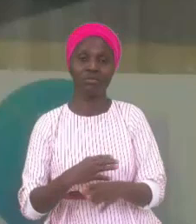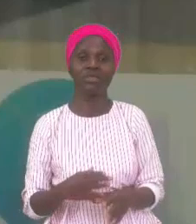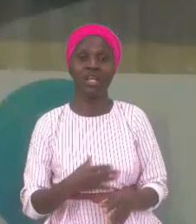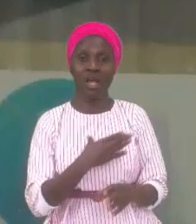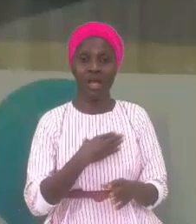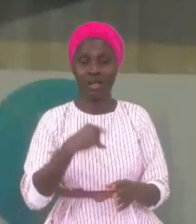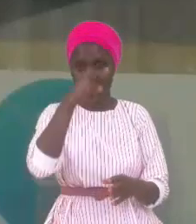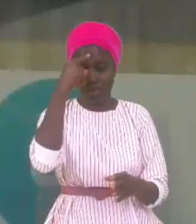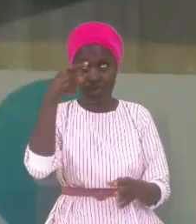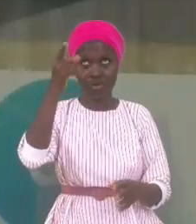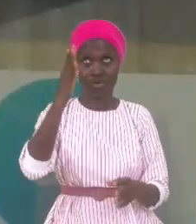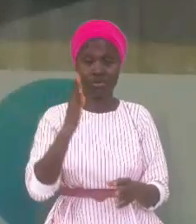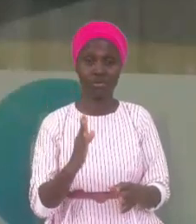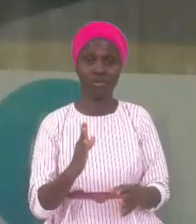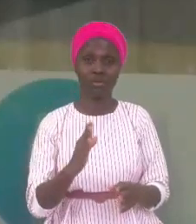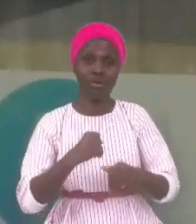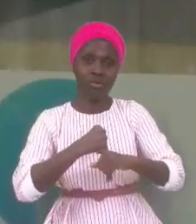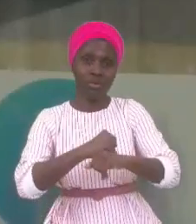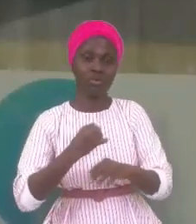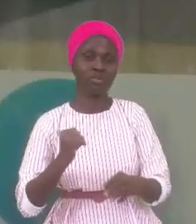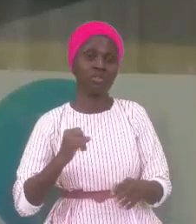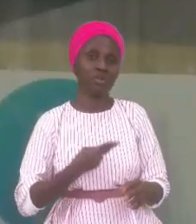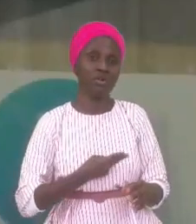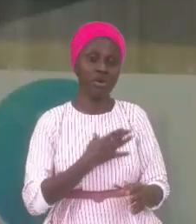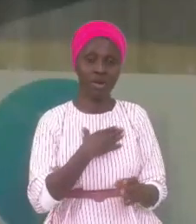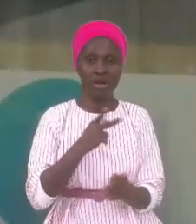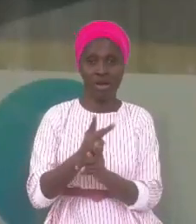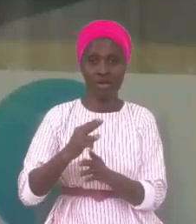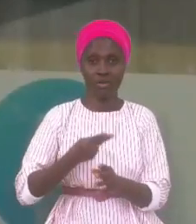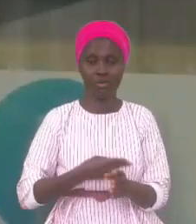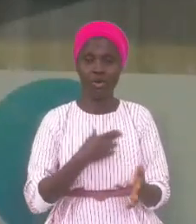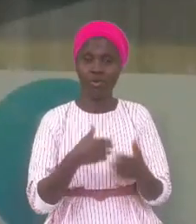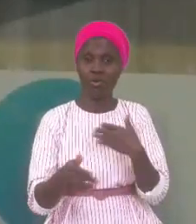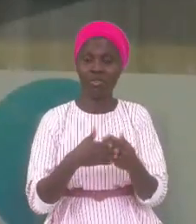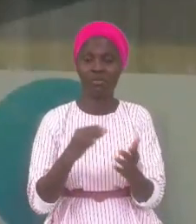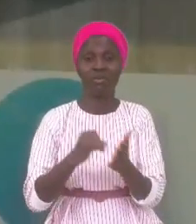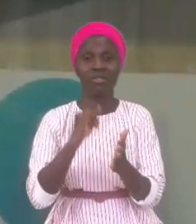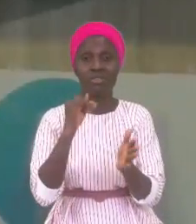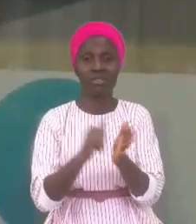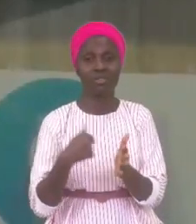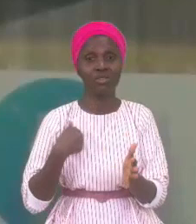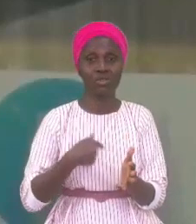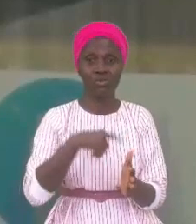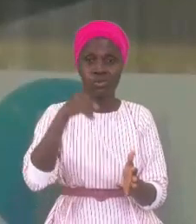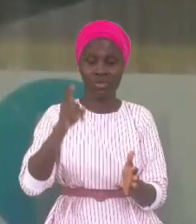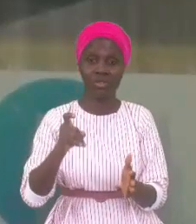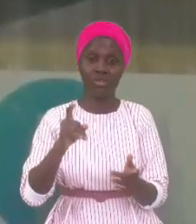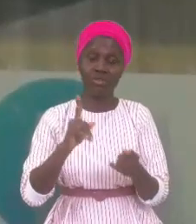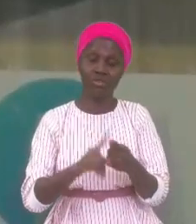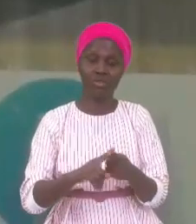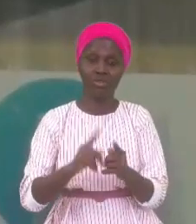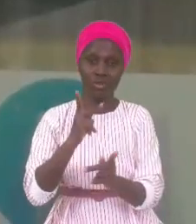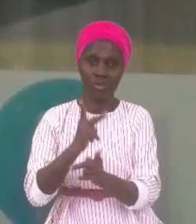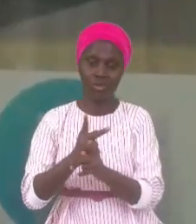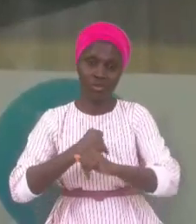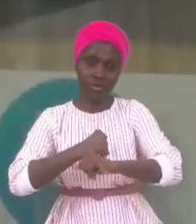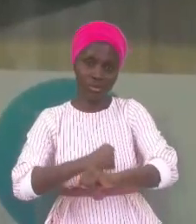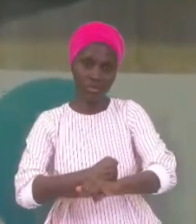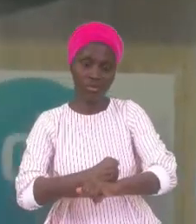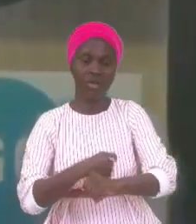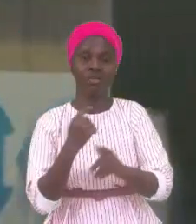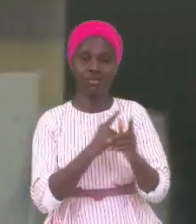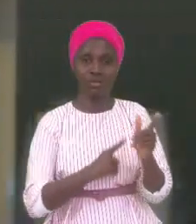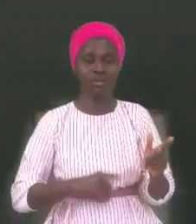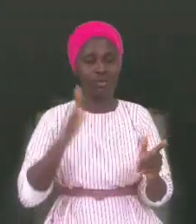protects us, he preserves us. And whatever it is we need that will preserve and protect, the Lord will do it, and